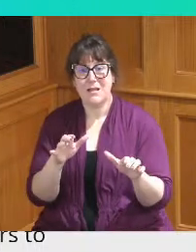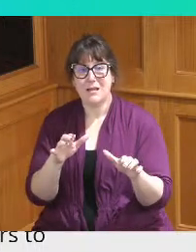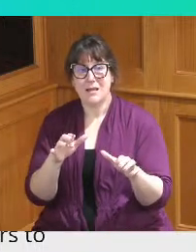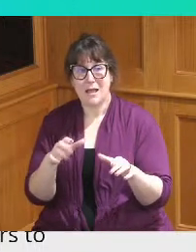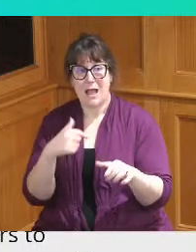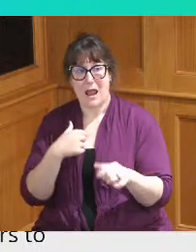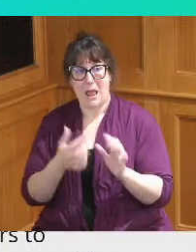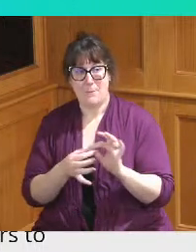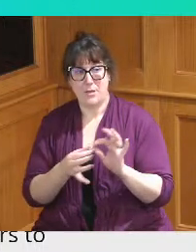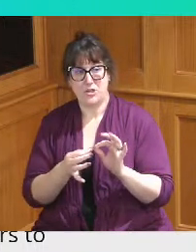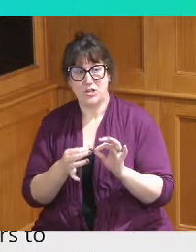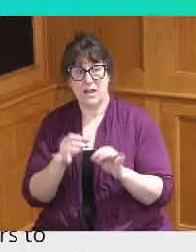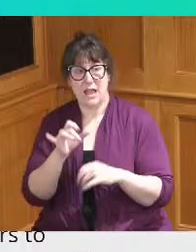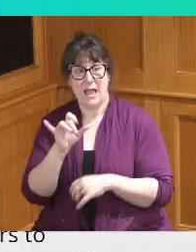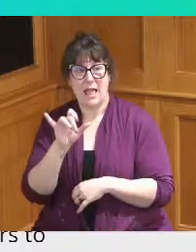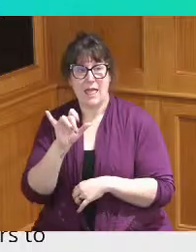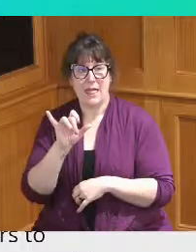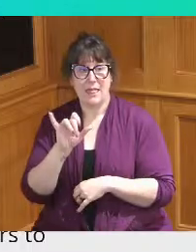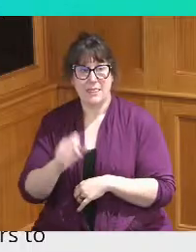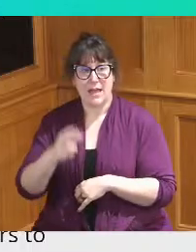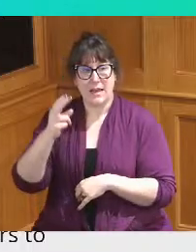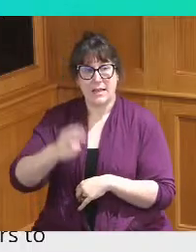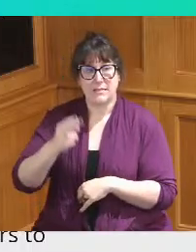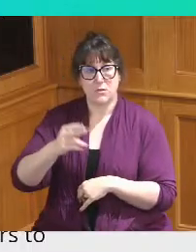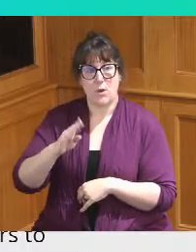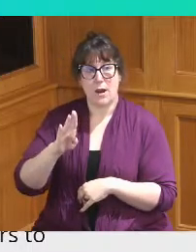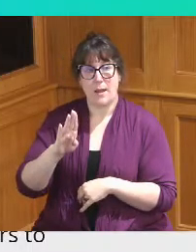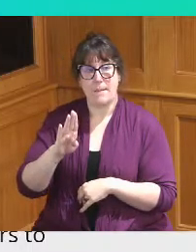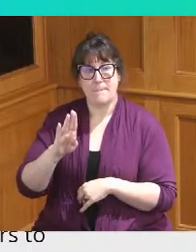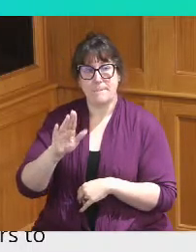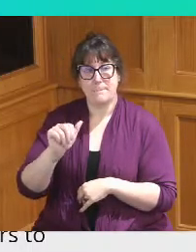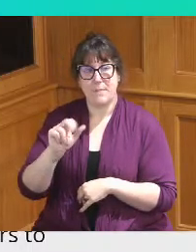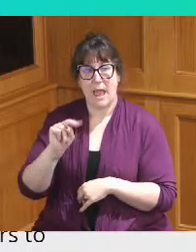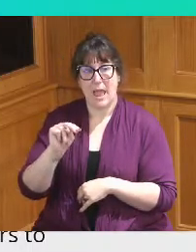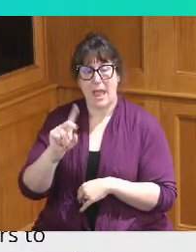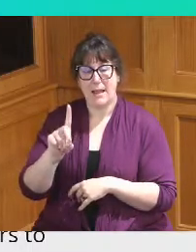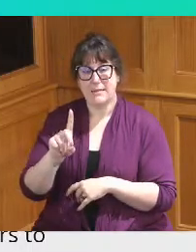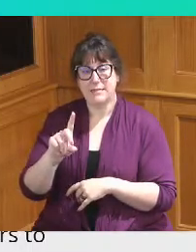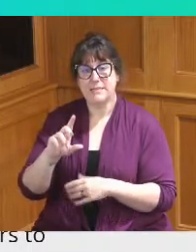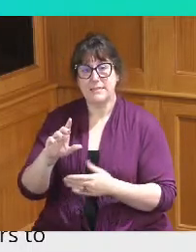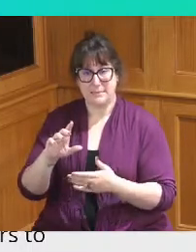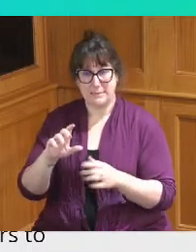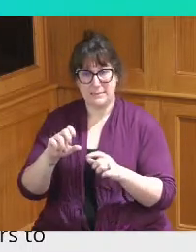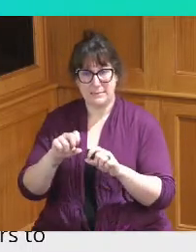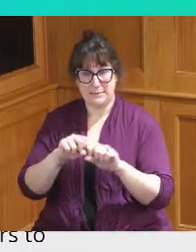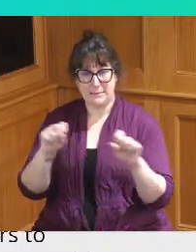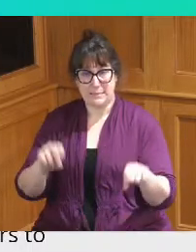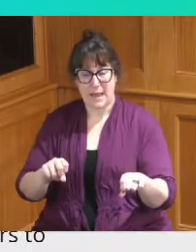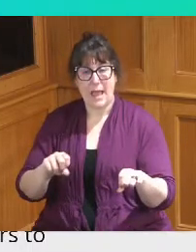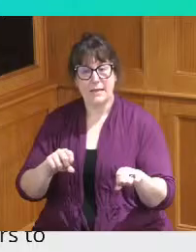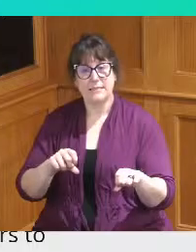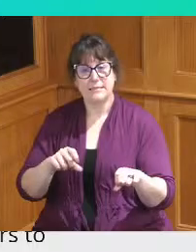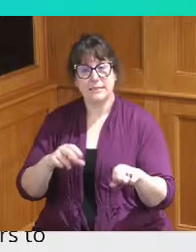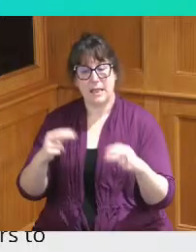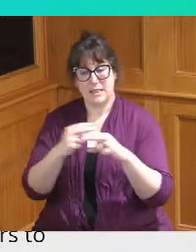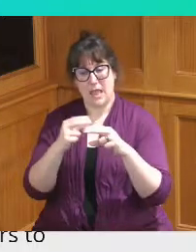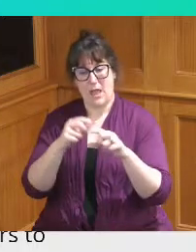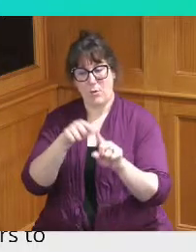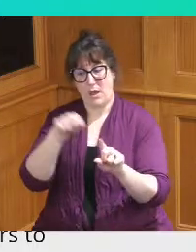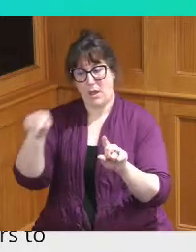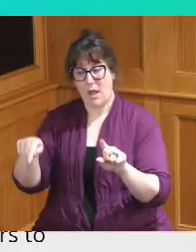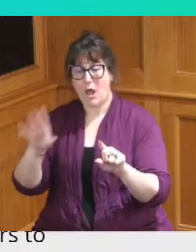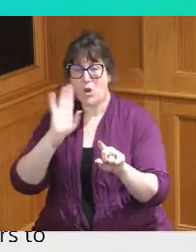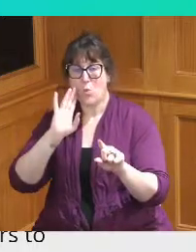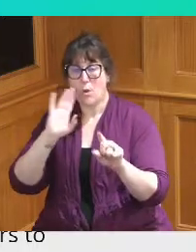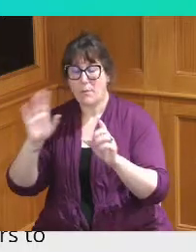potential relocation of a historic bandstand located in Veterans Memorial Park, which is immediately adjacent to the interstate and will basically be dug up for